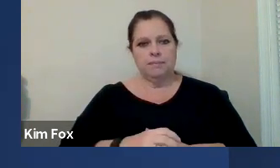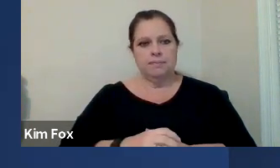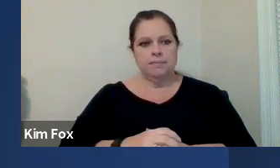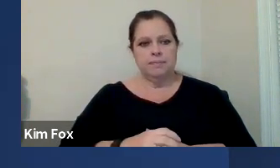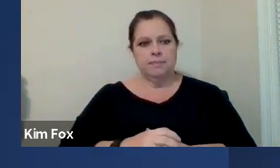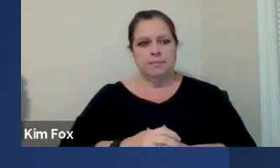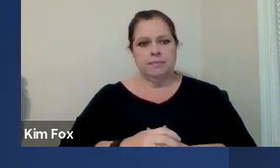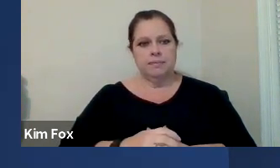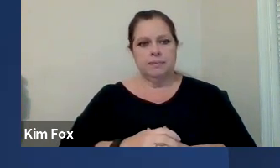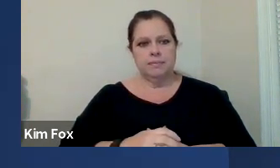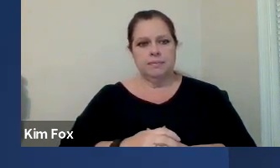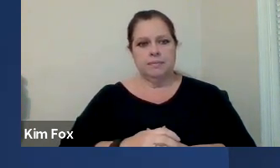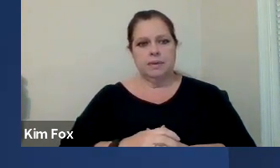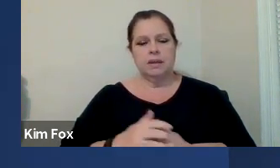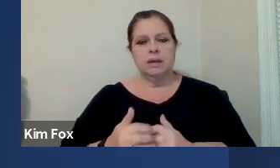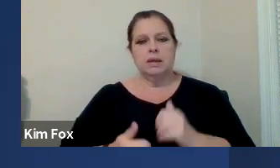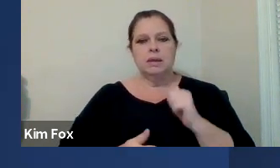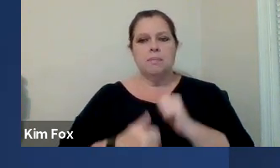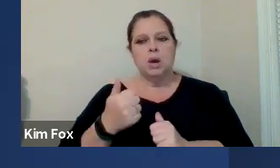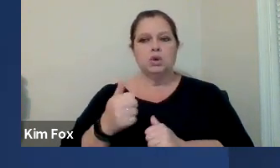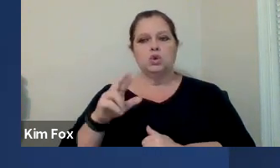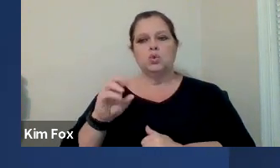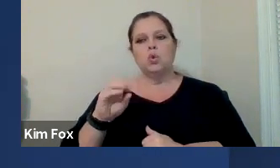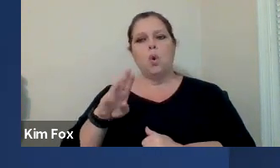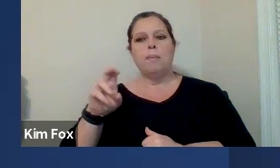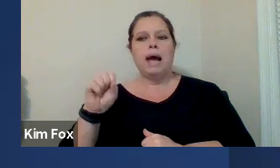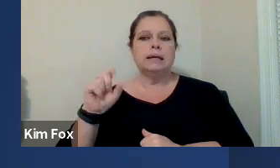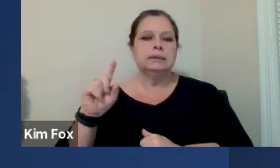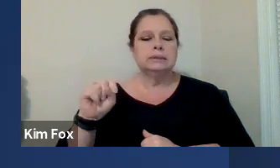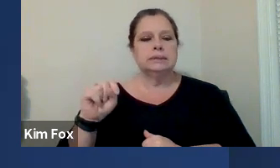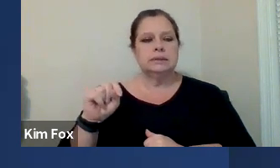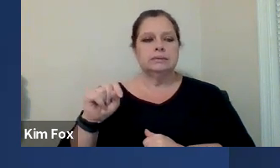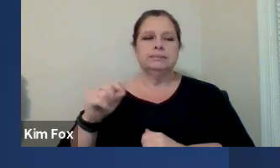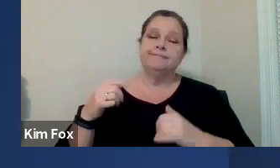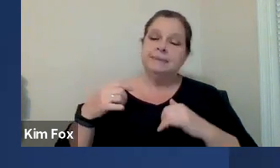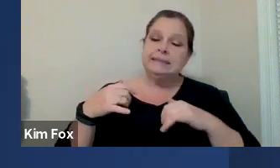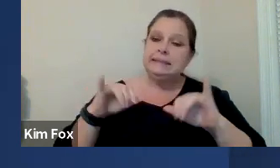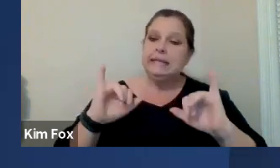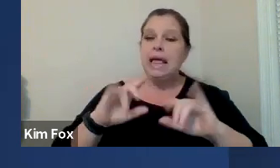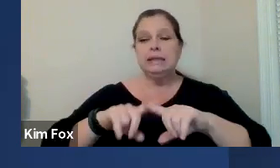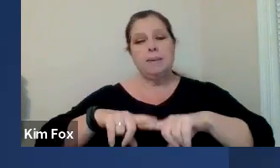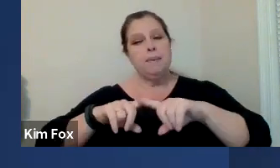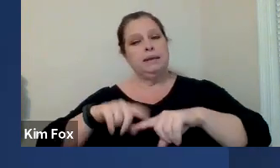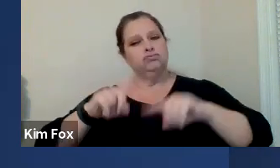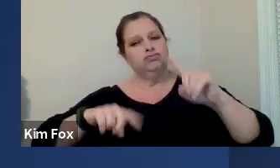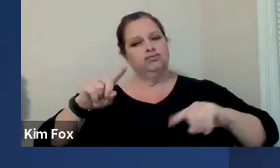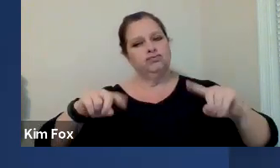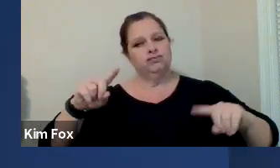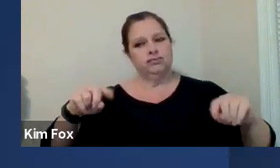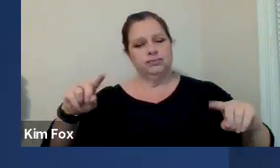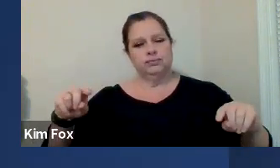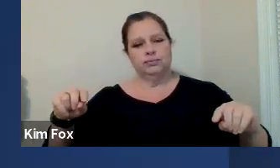So the most robust, I always like to say that's still dependent on the various